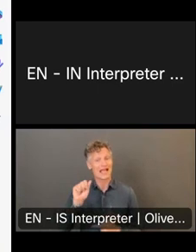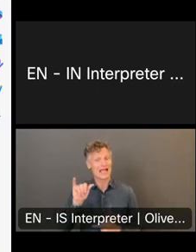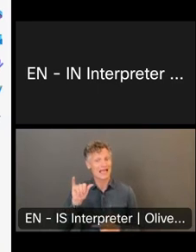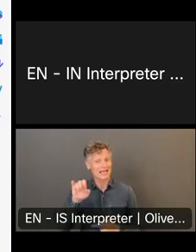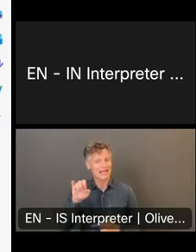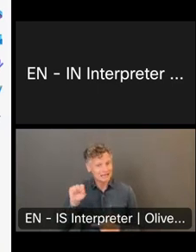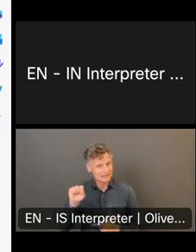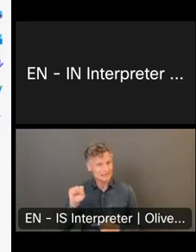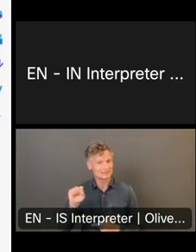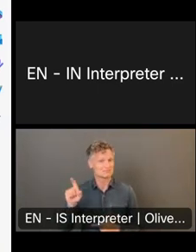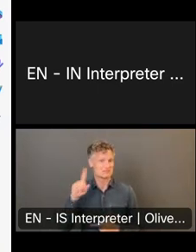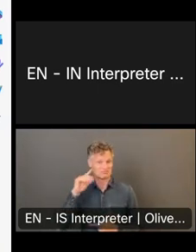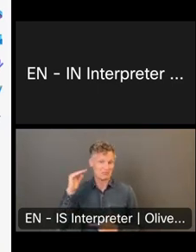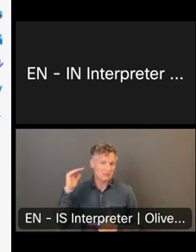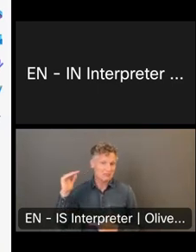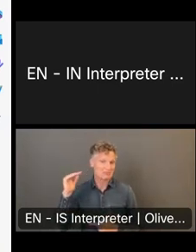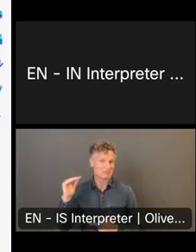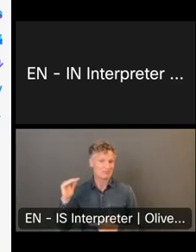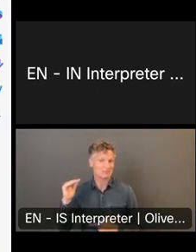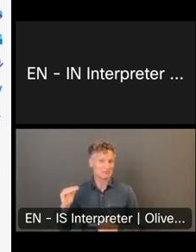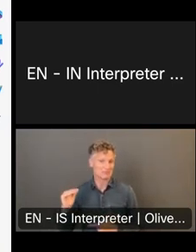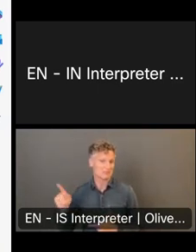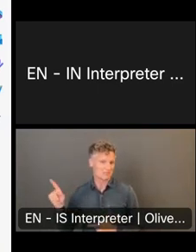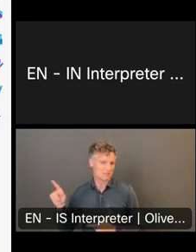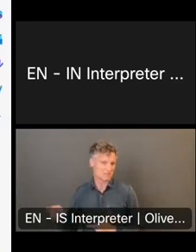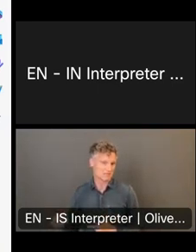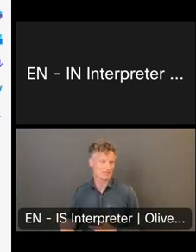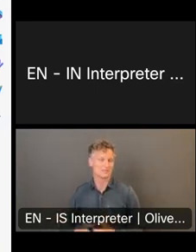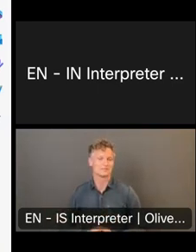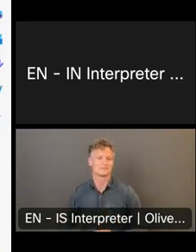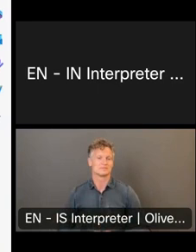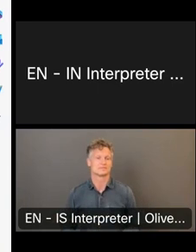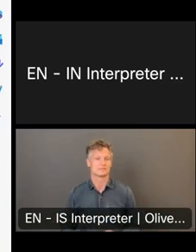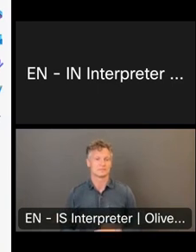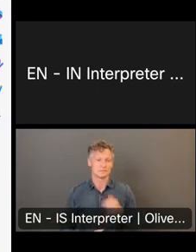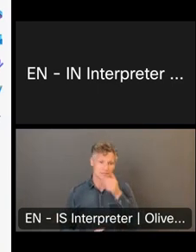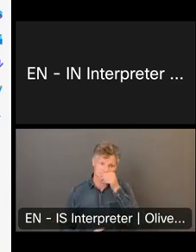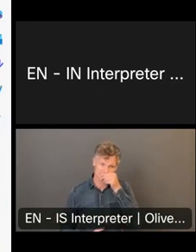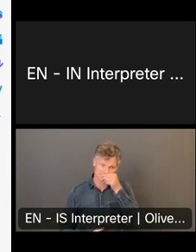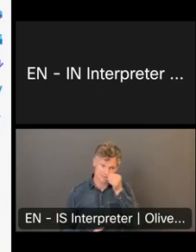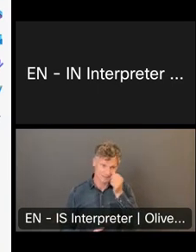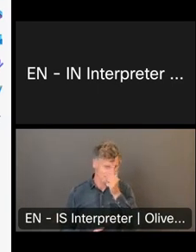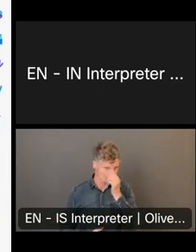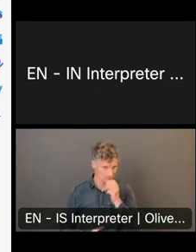segmental phonology is driven by considerations of articulatory ease and perceptual distinctness.